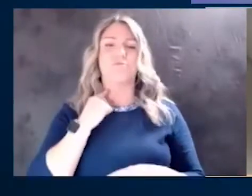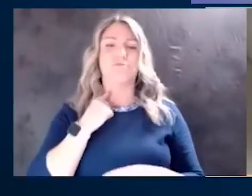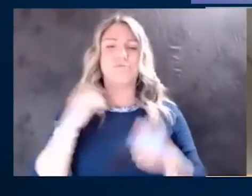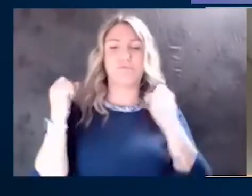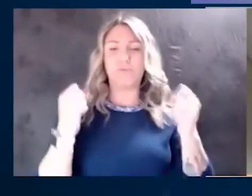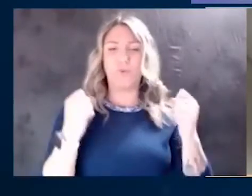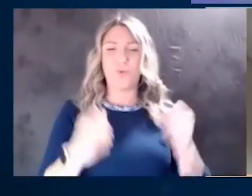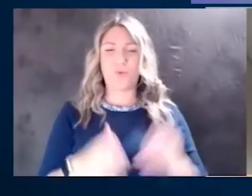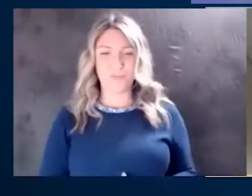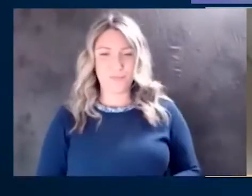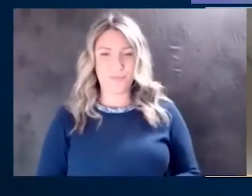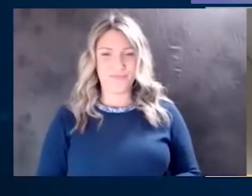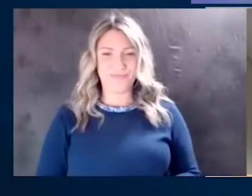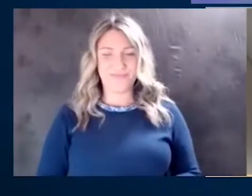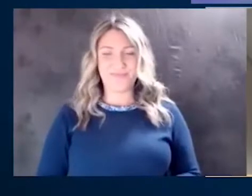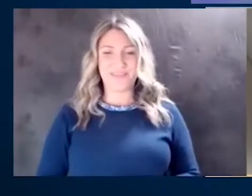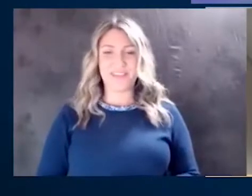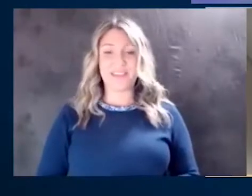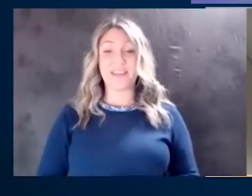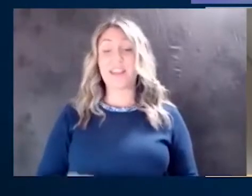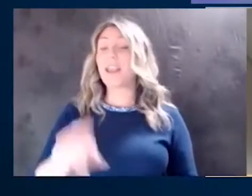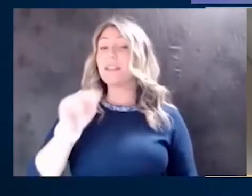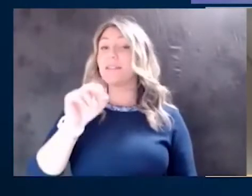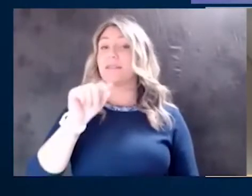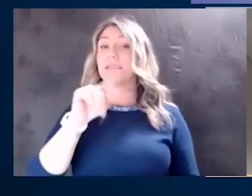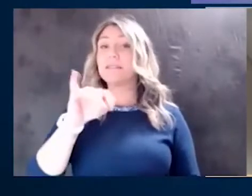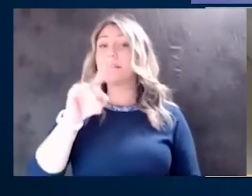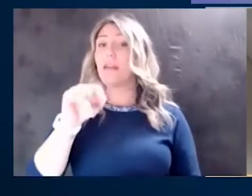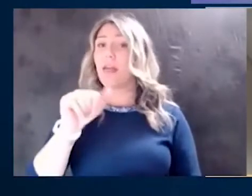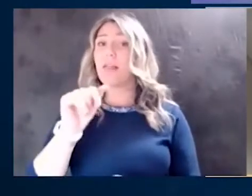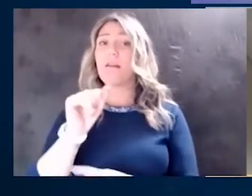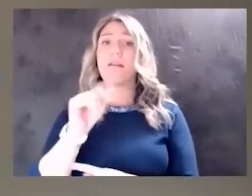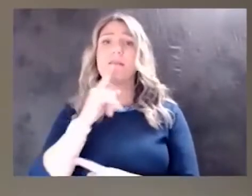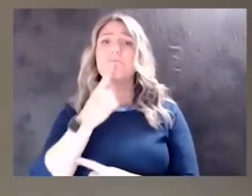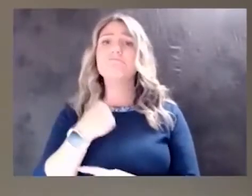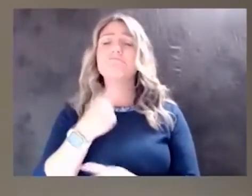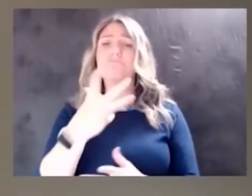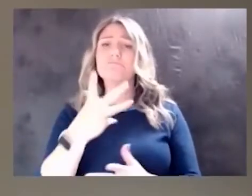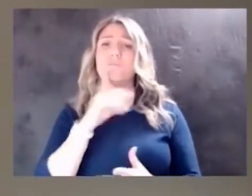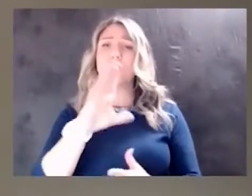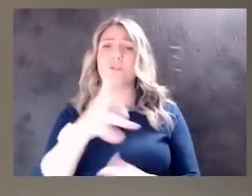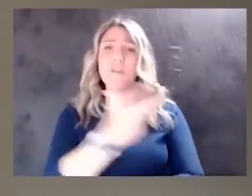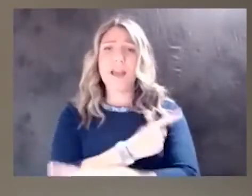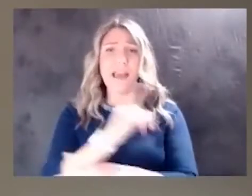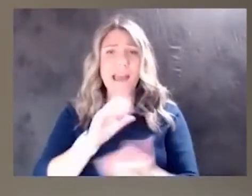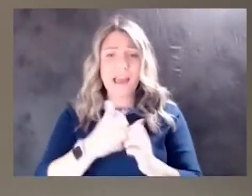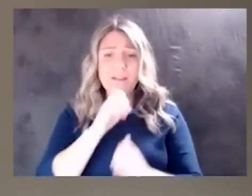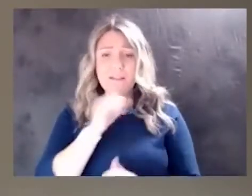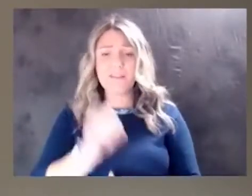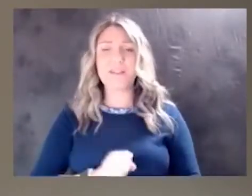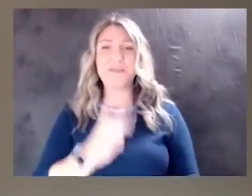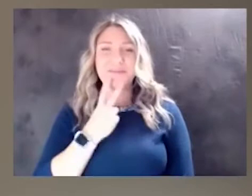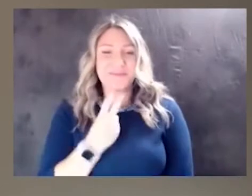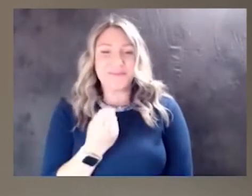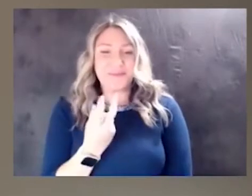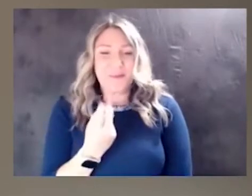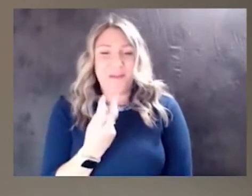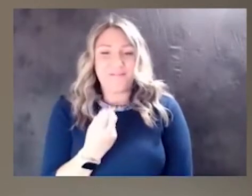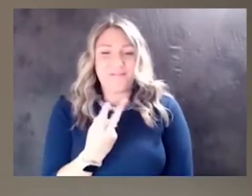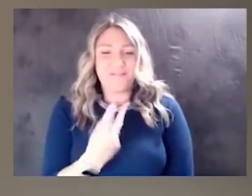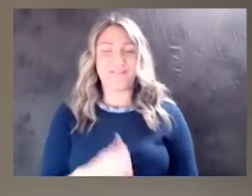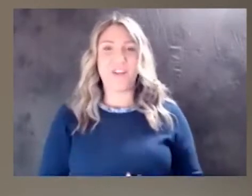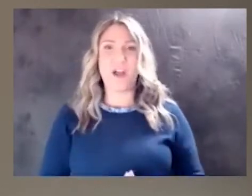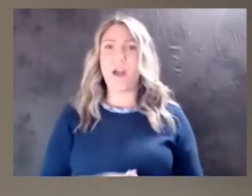Natalia. So so tell us about you're getting vaccinated. How old are you? I'm 12. You are a